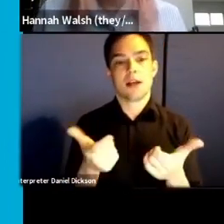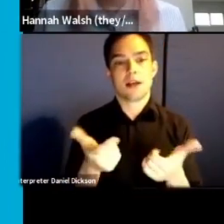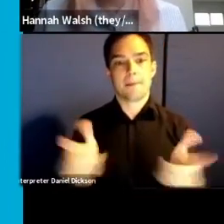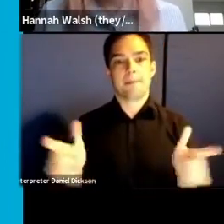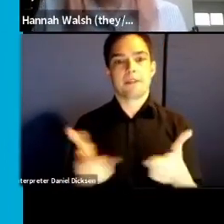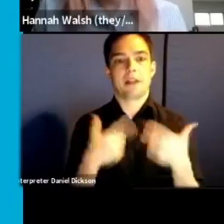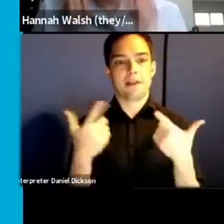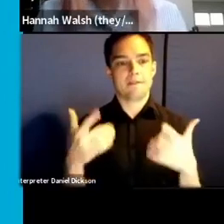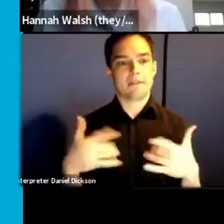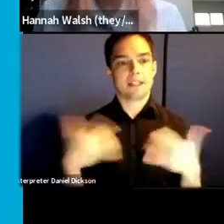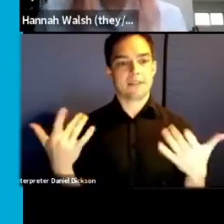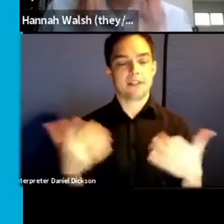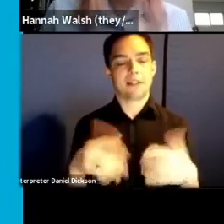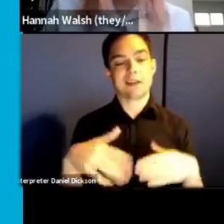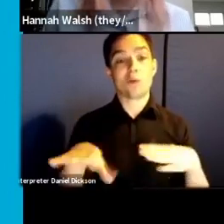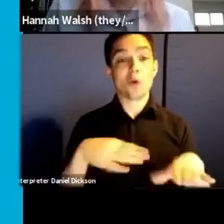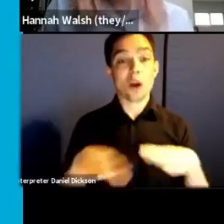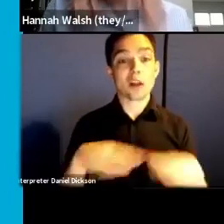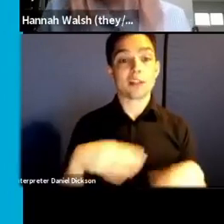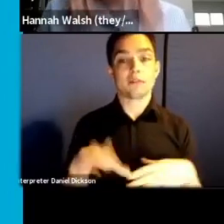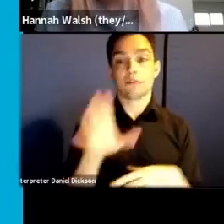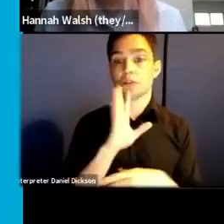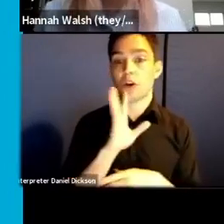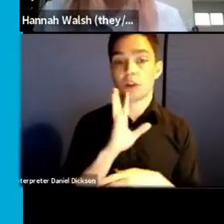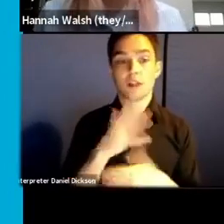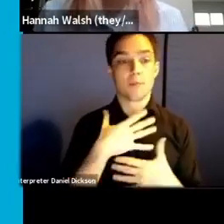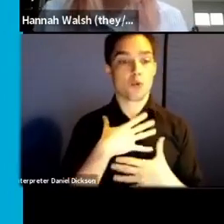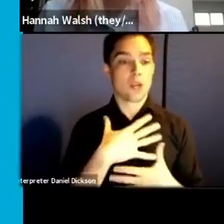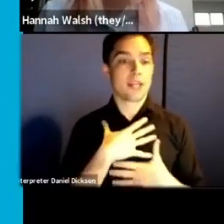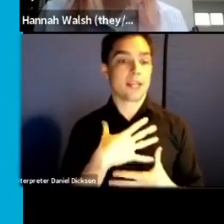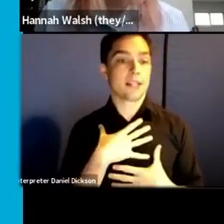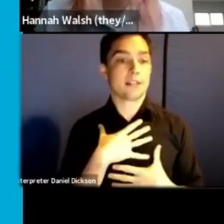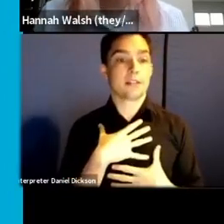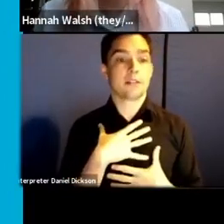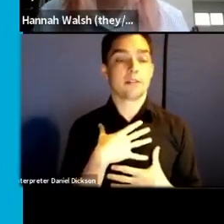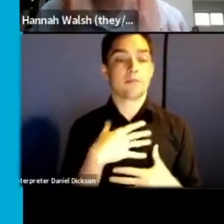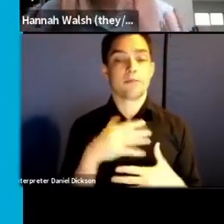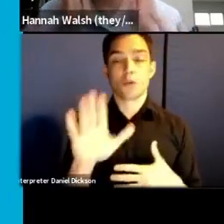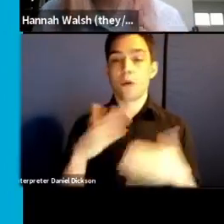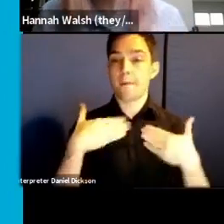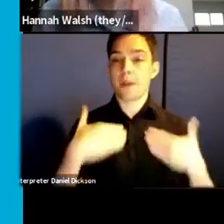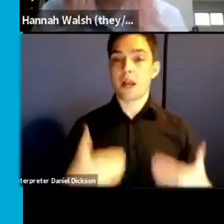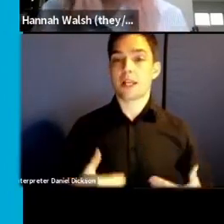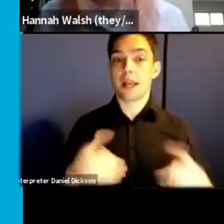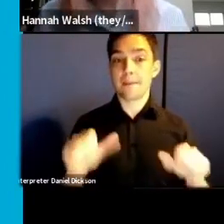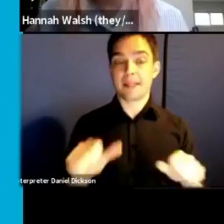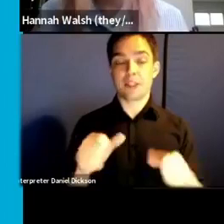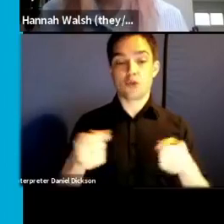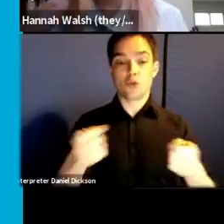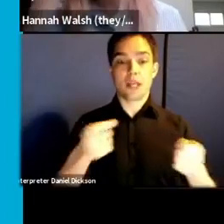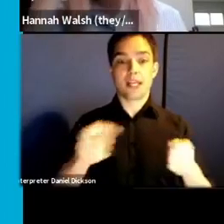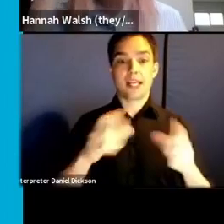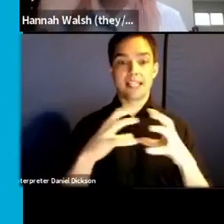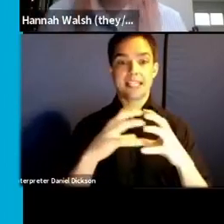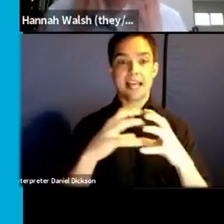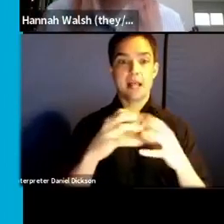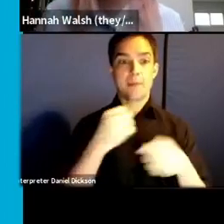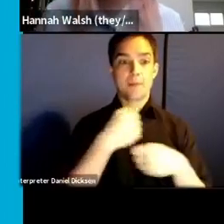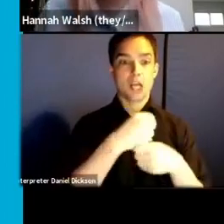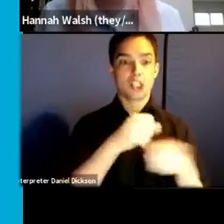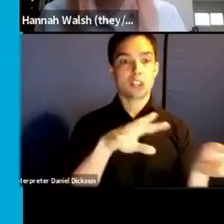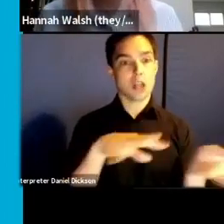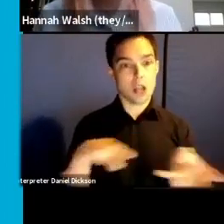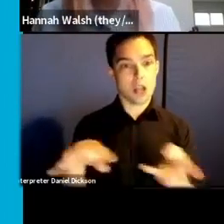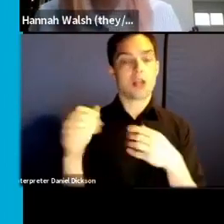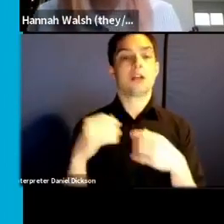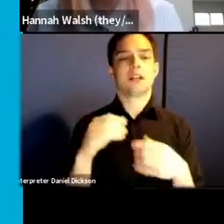be anything from walking, talking, breathing, your body's ability to regulate cell production. It's